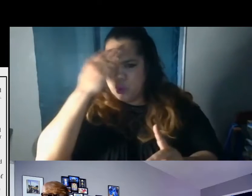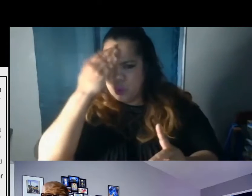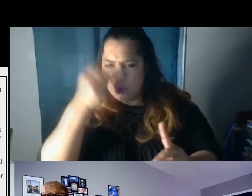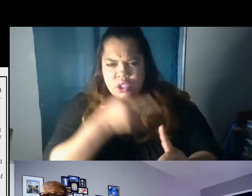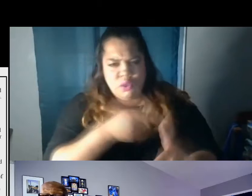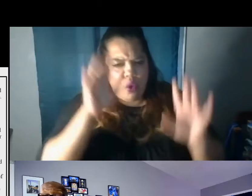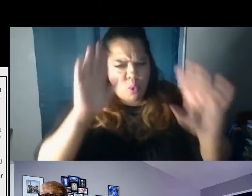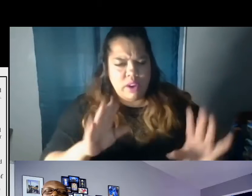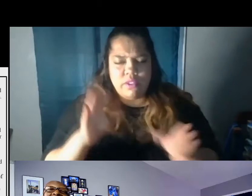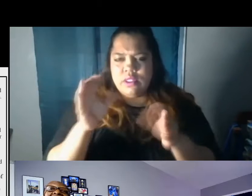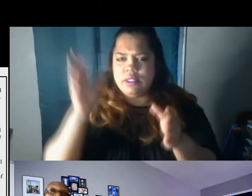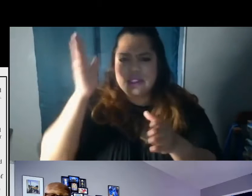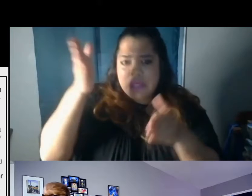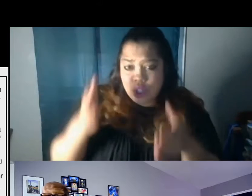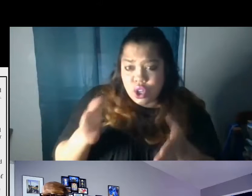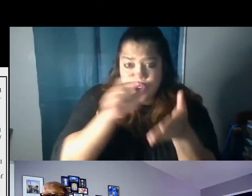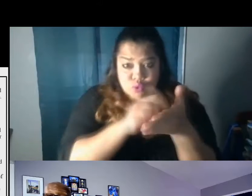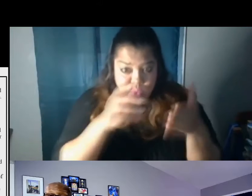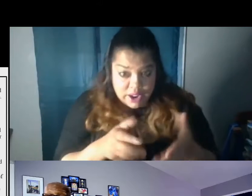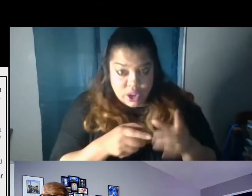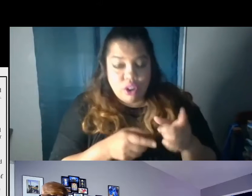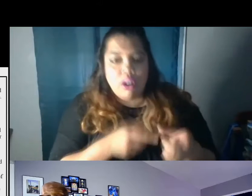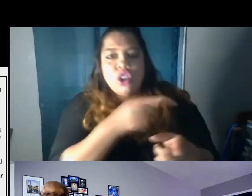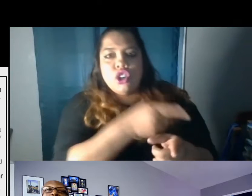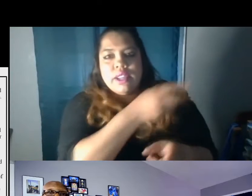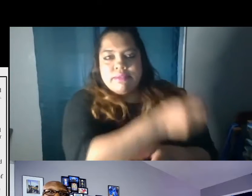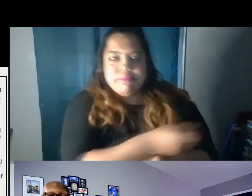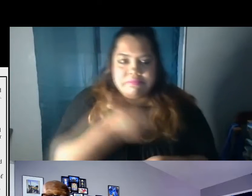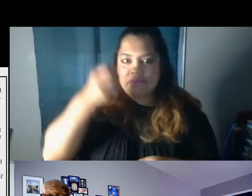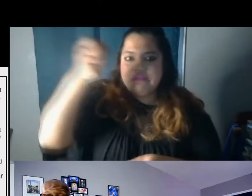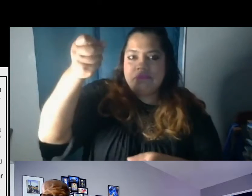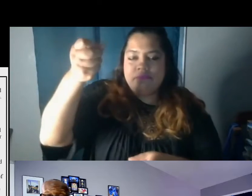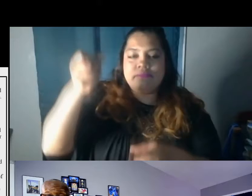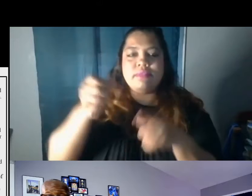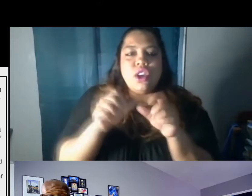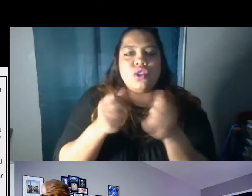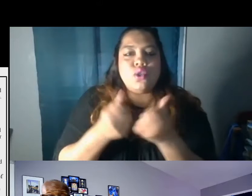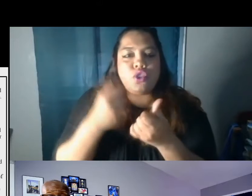a special committee on housing for African Americans.